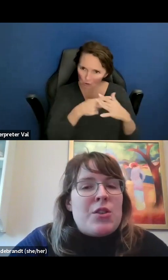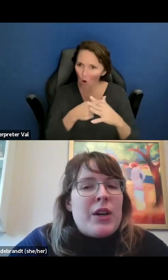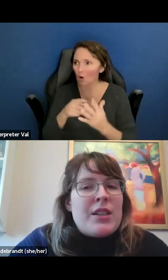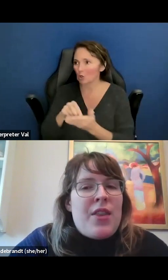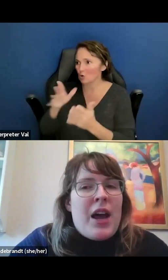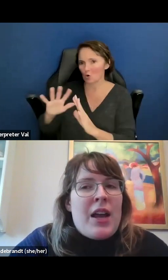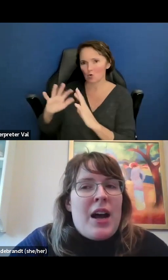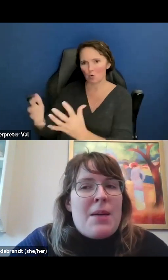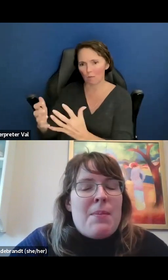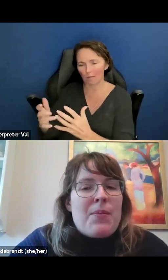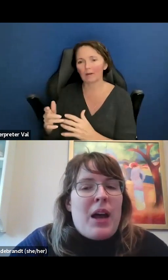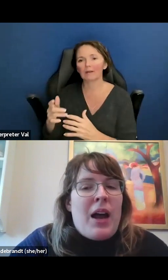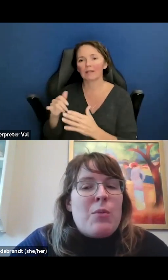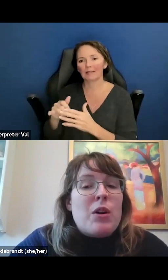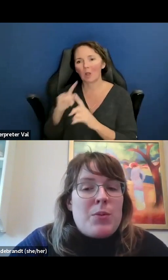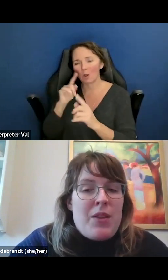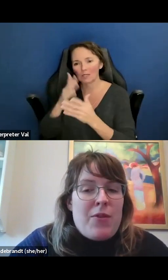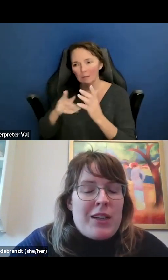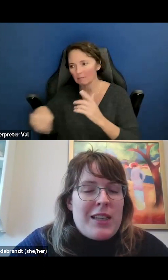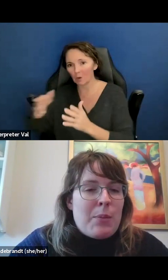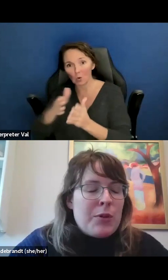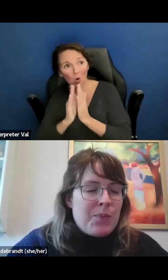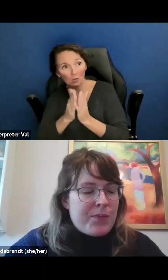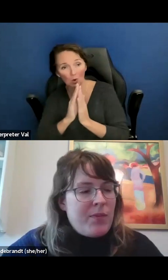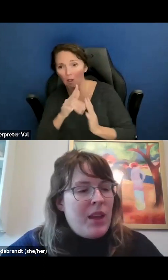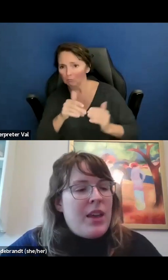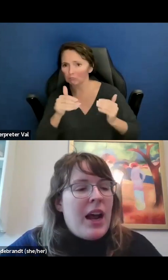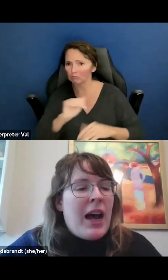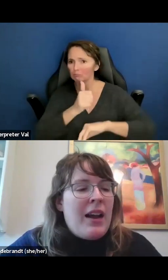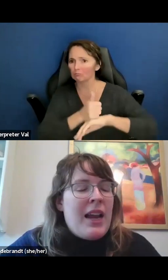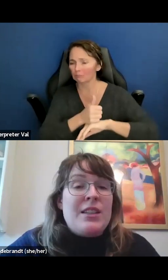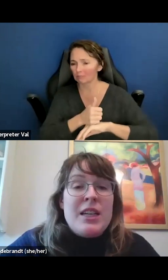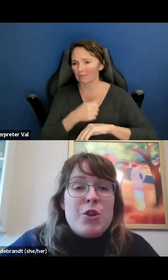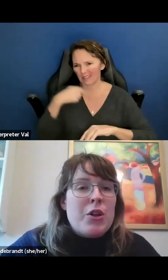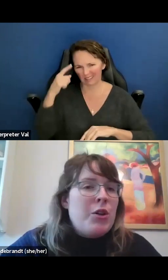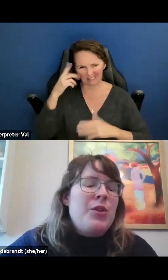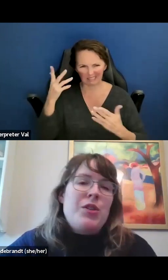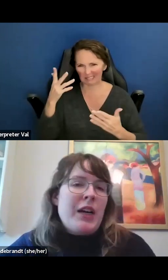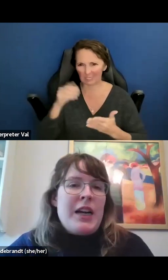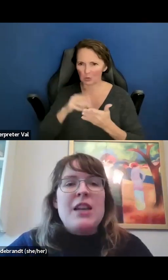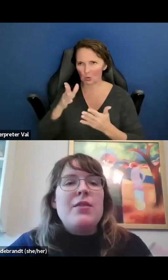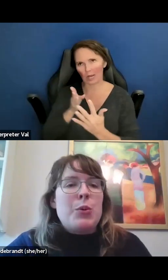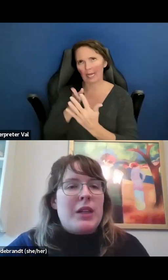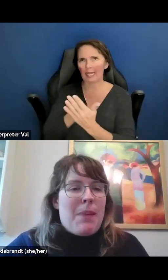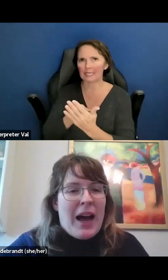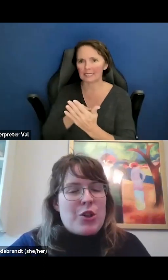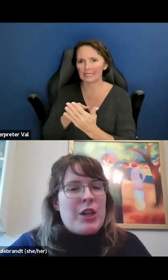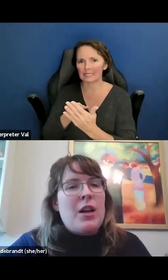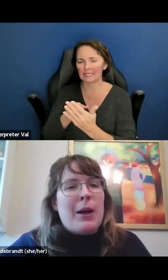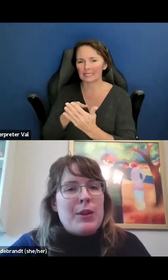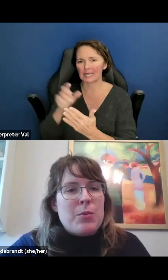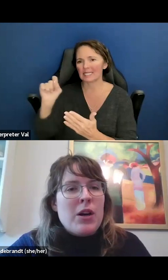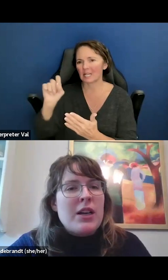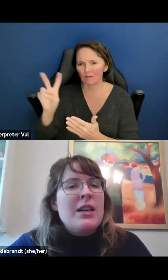There's a district that I worked with, for example, that had a teacher who was just very individually